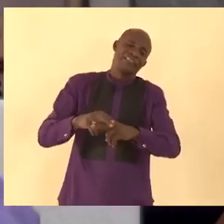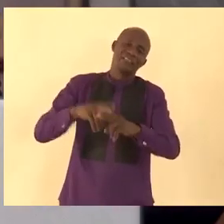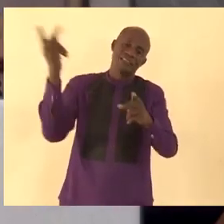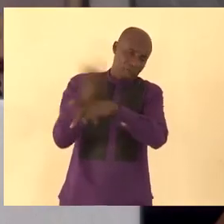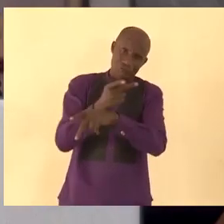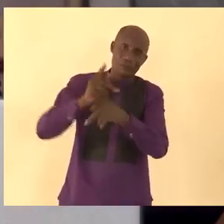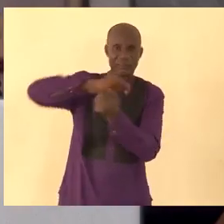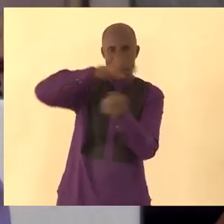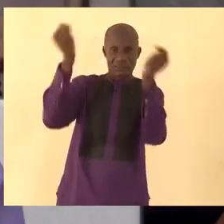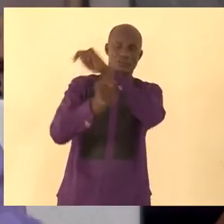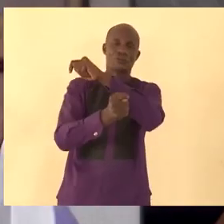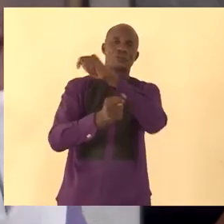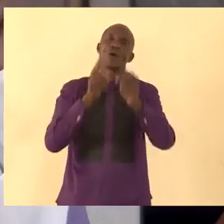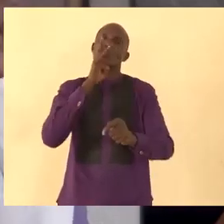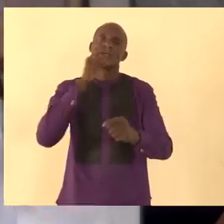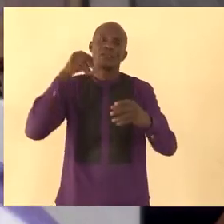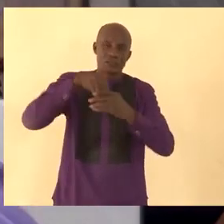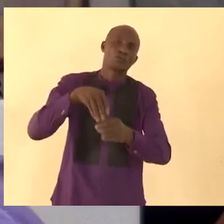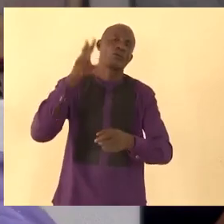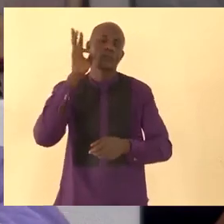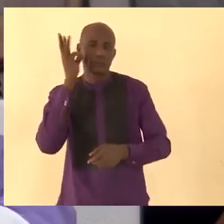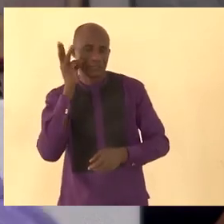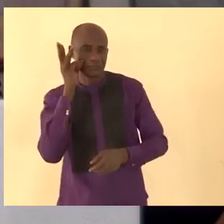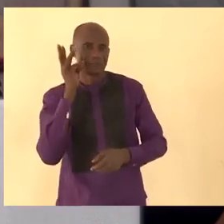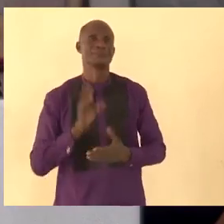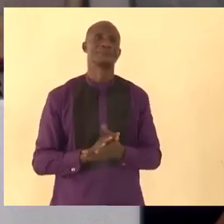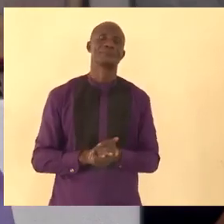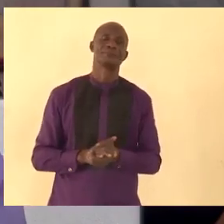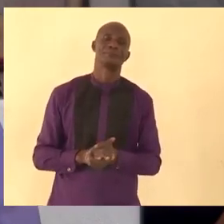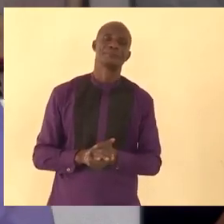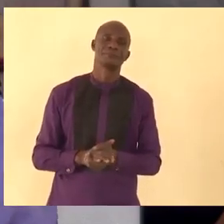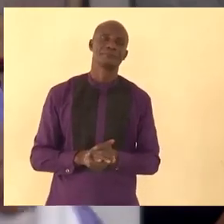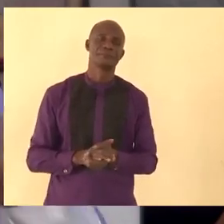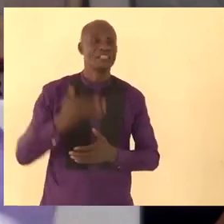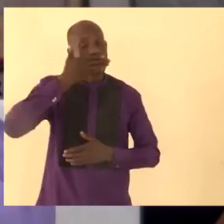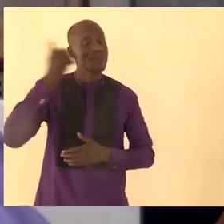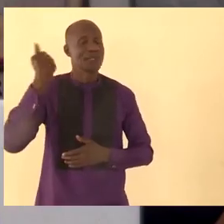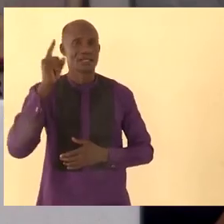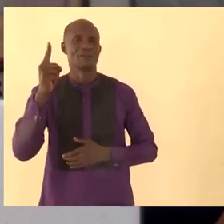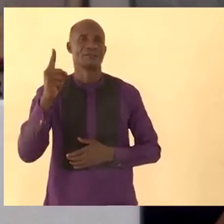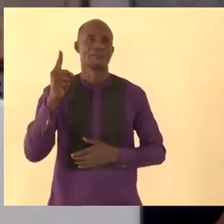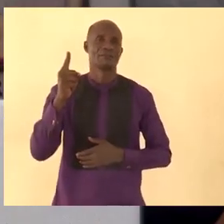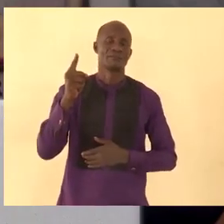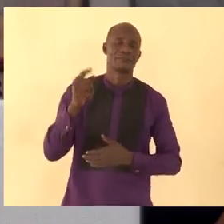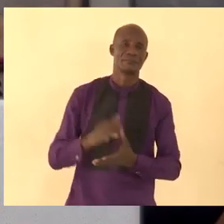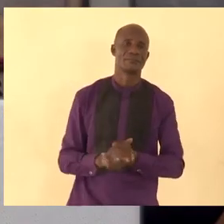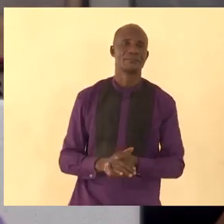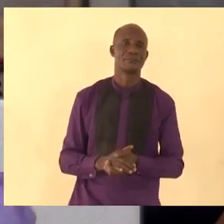he transformed water into wine so that they had plenty of wine left. For better wine that they had at the